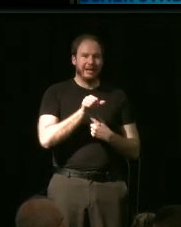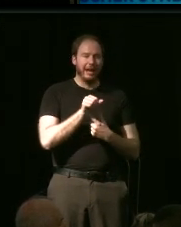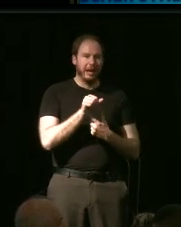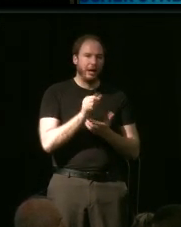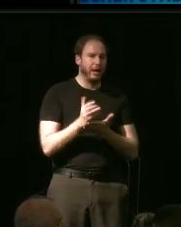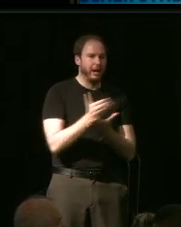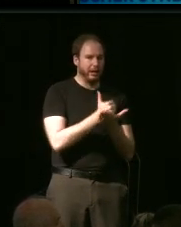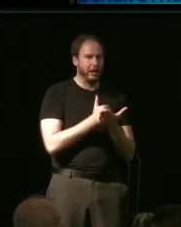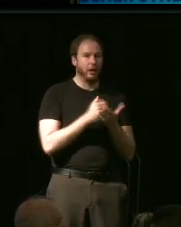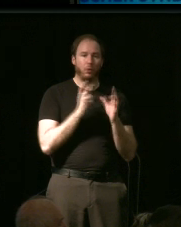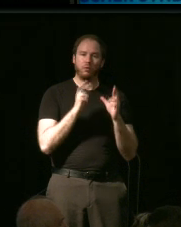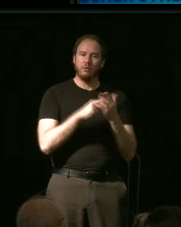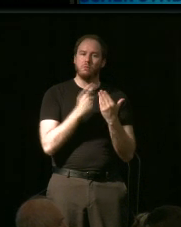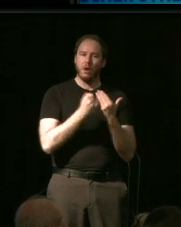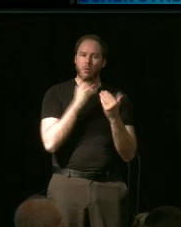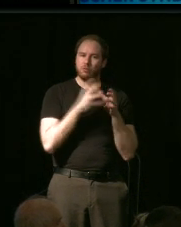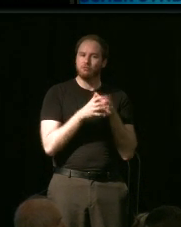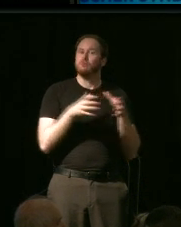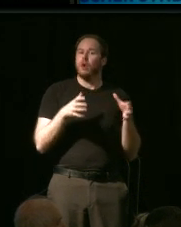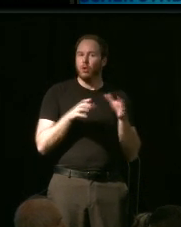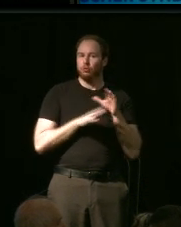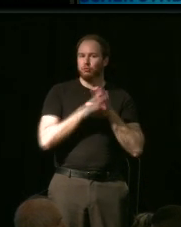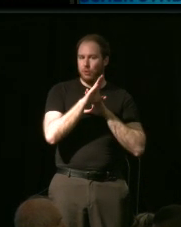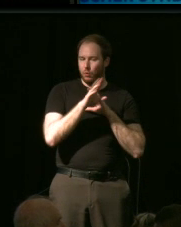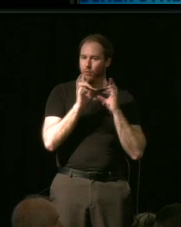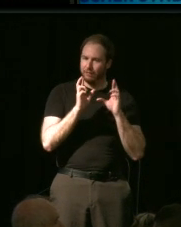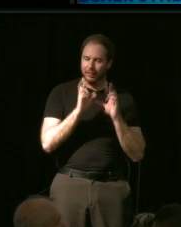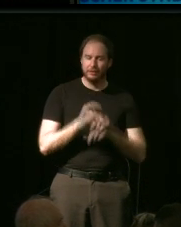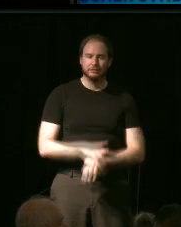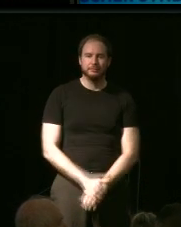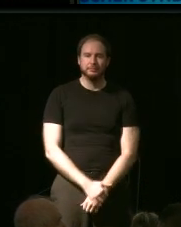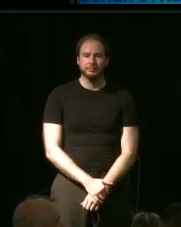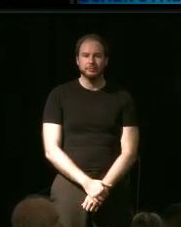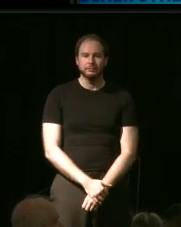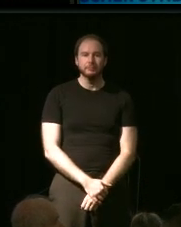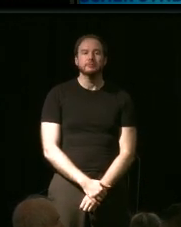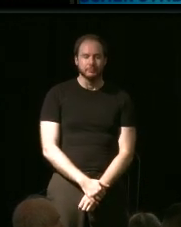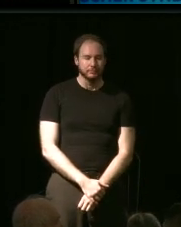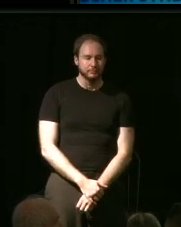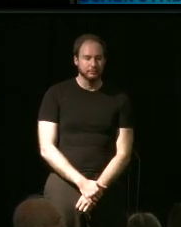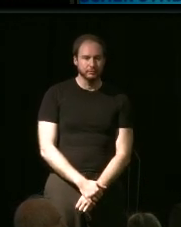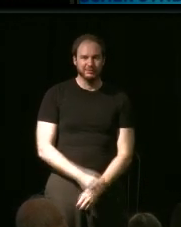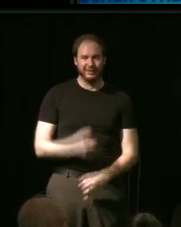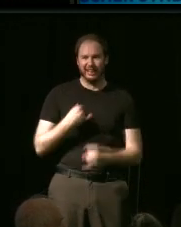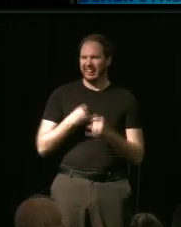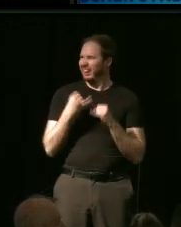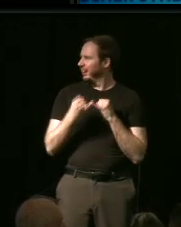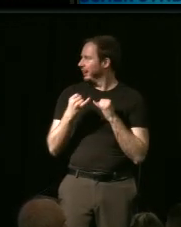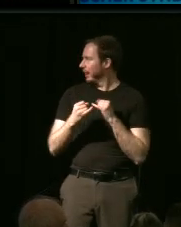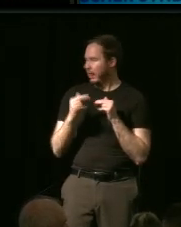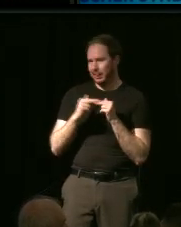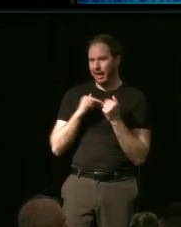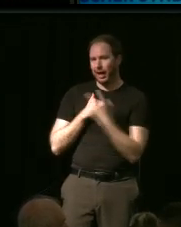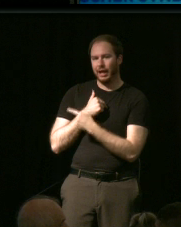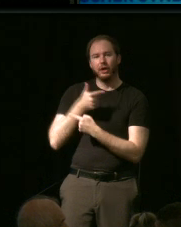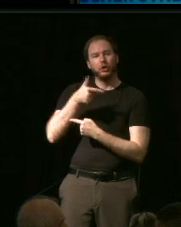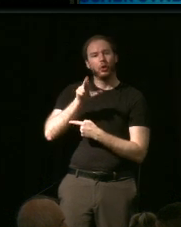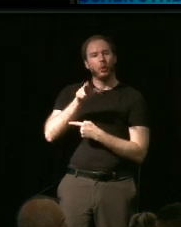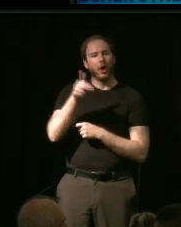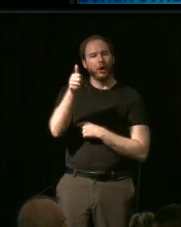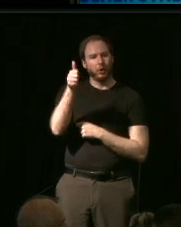grow as we go. Okay, so this last is how to get